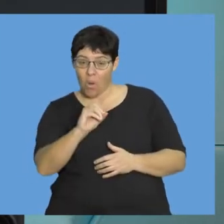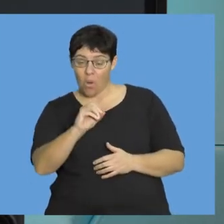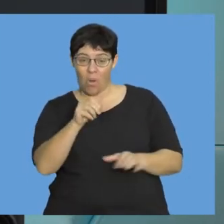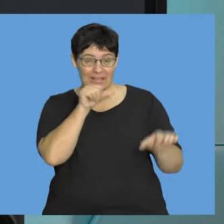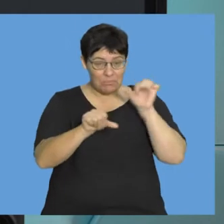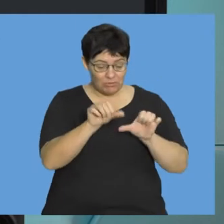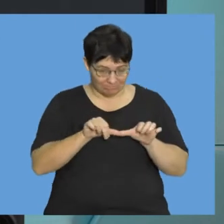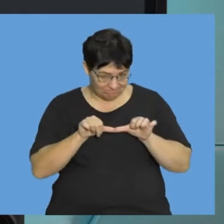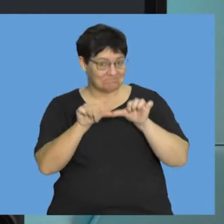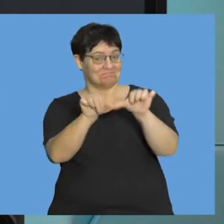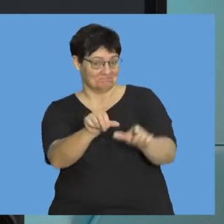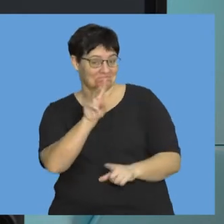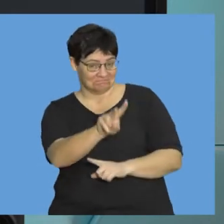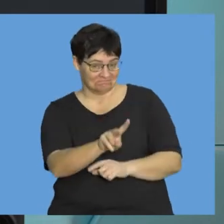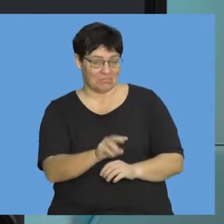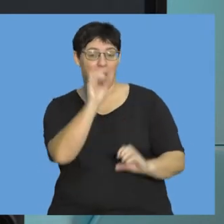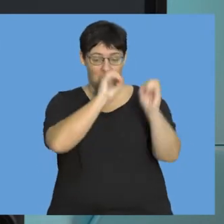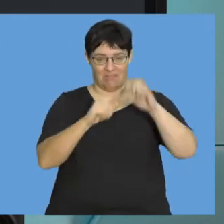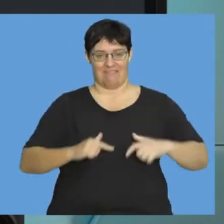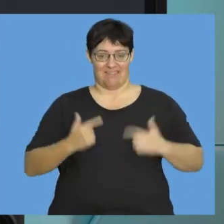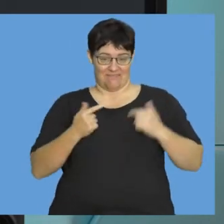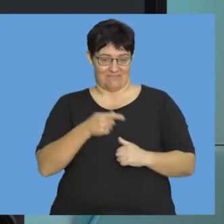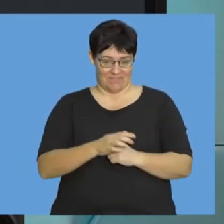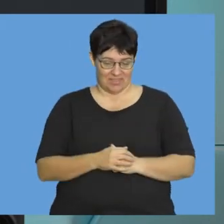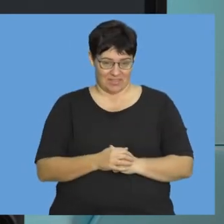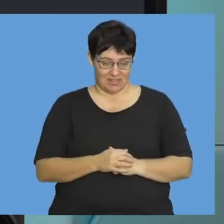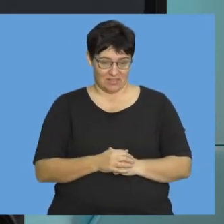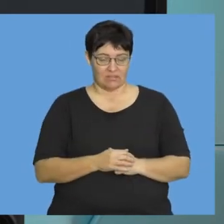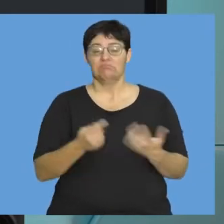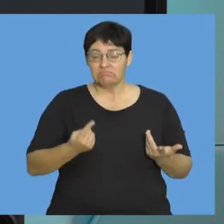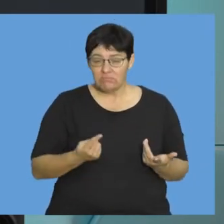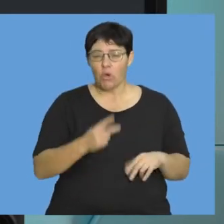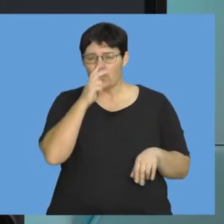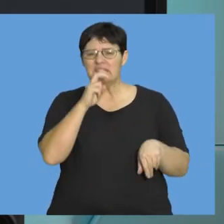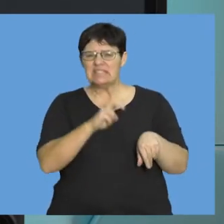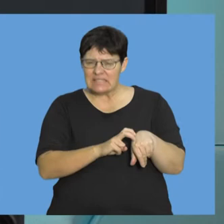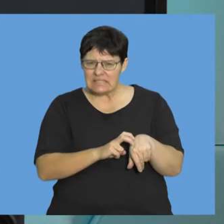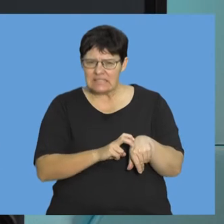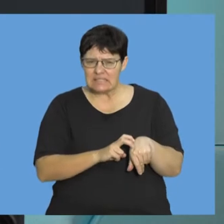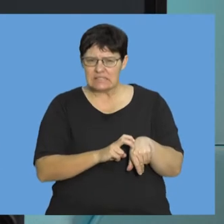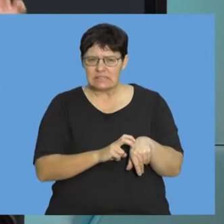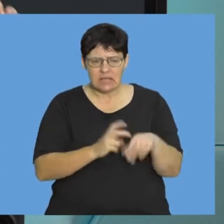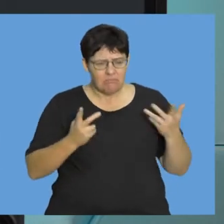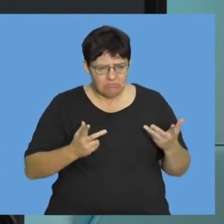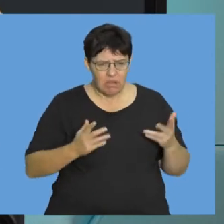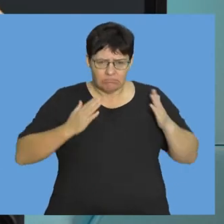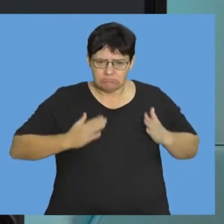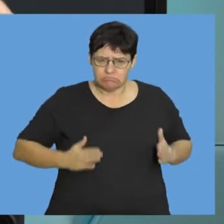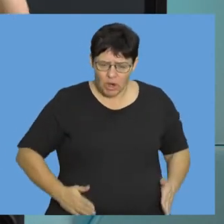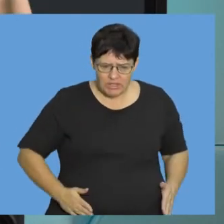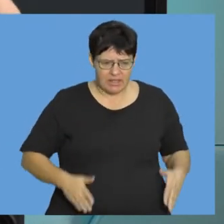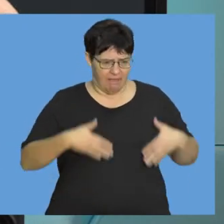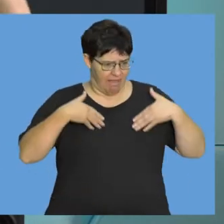of life. So we're looking at all the things that we need for us to build a healthy working